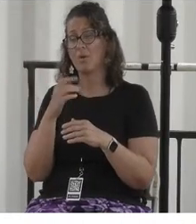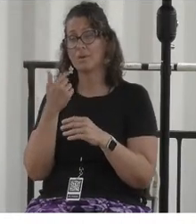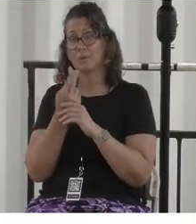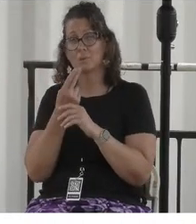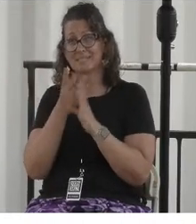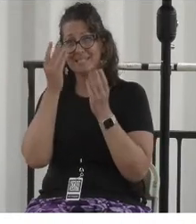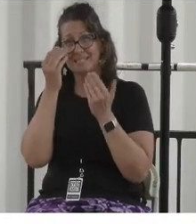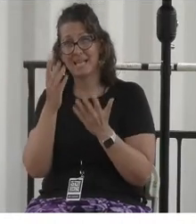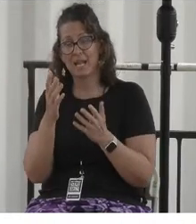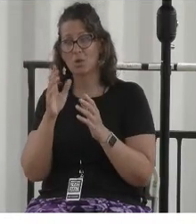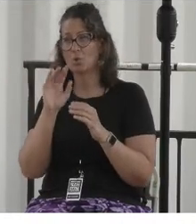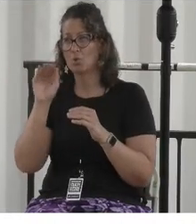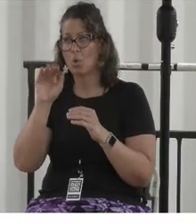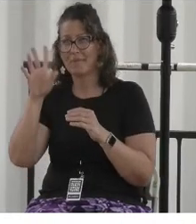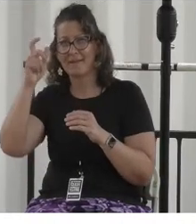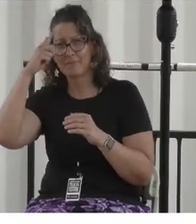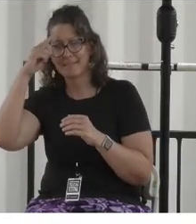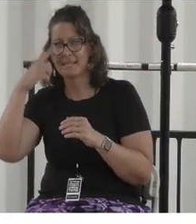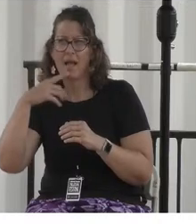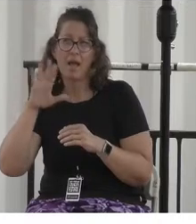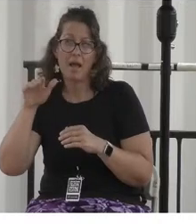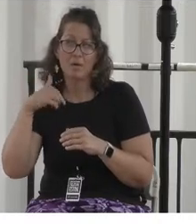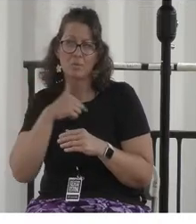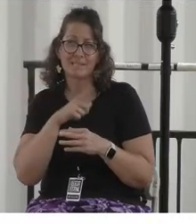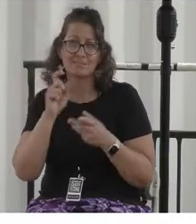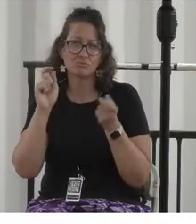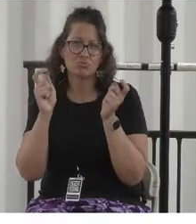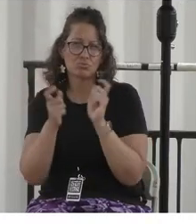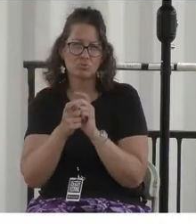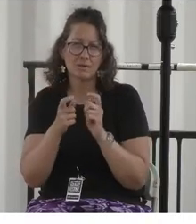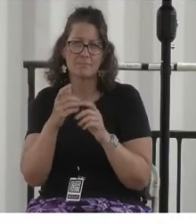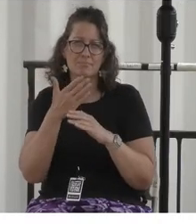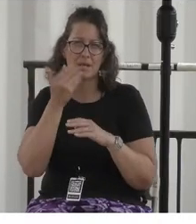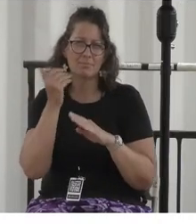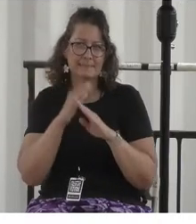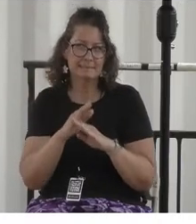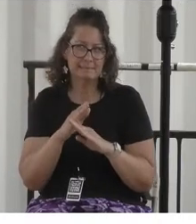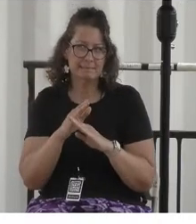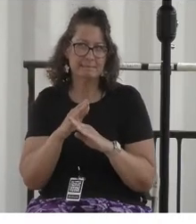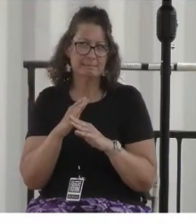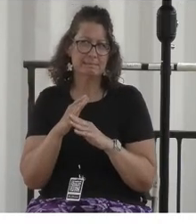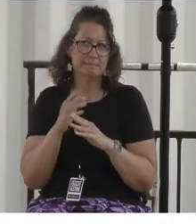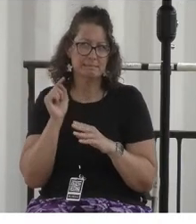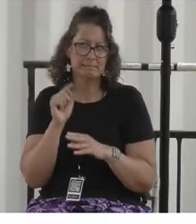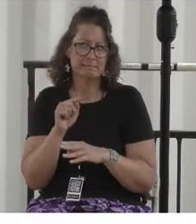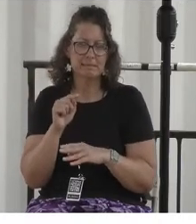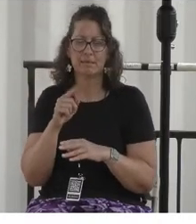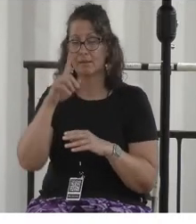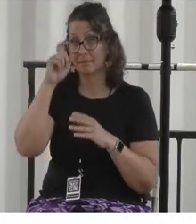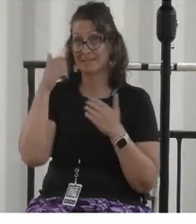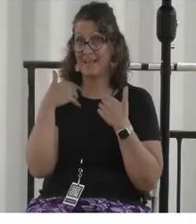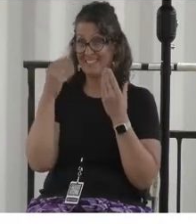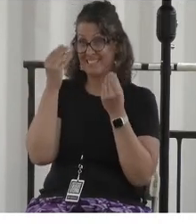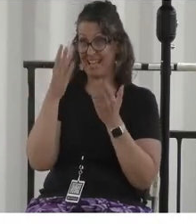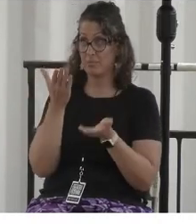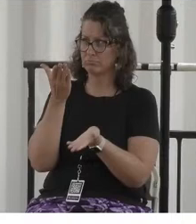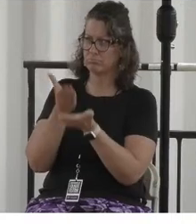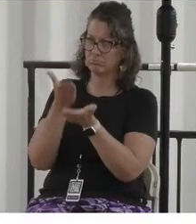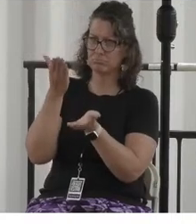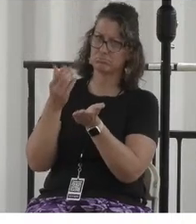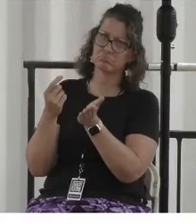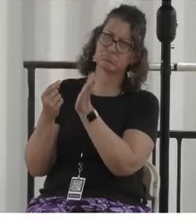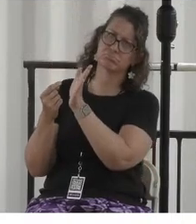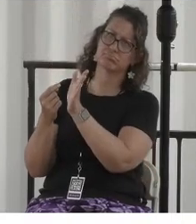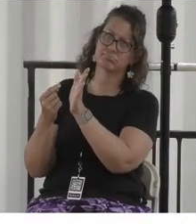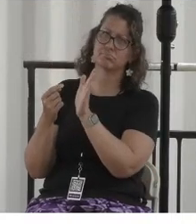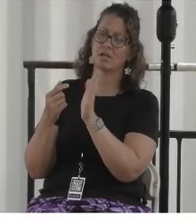management authority, the local government authority, and say, hey, we need to change. We need better protection. And because they have this data behind them, they can be